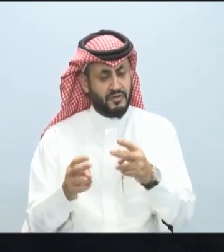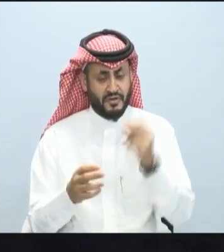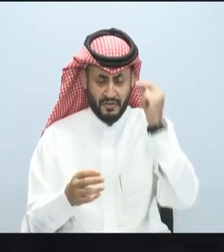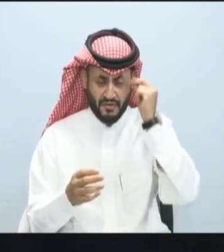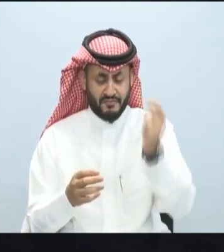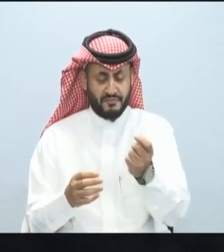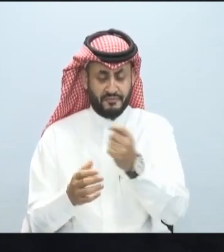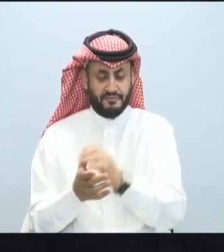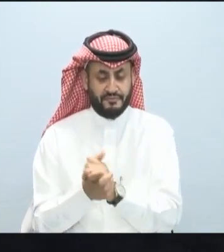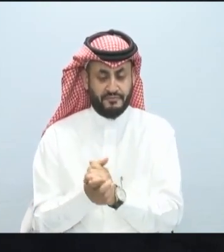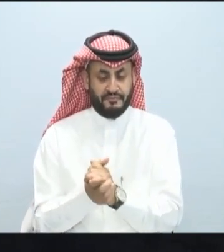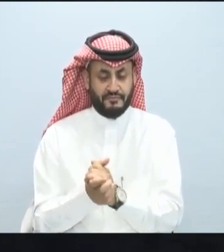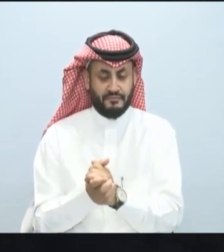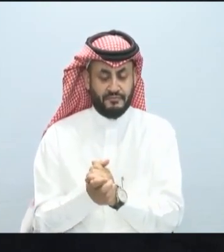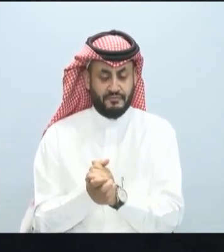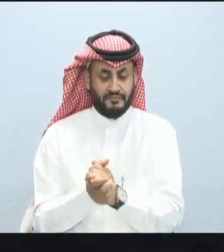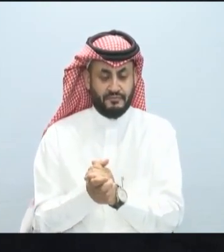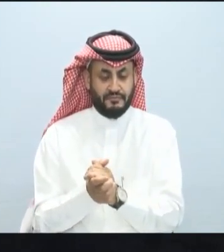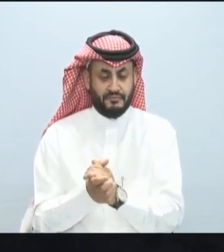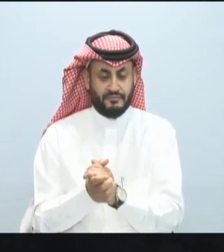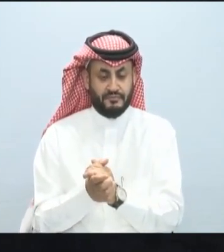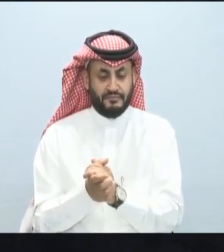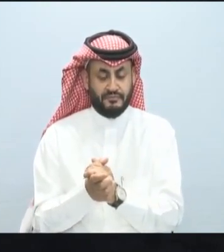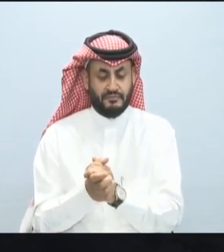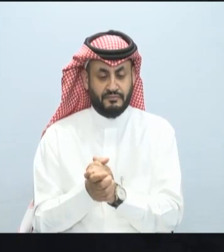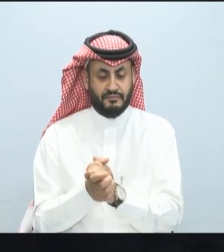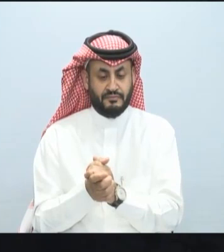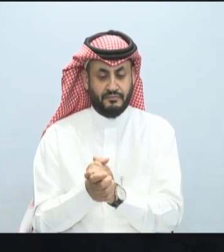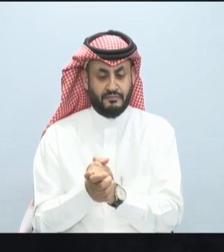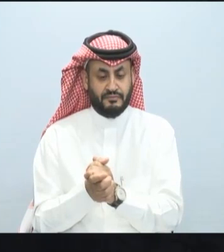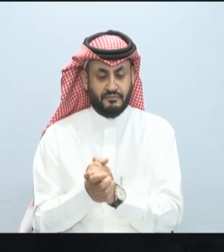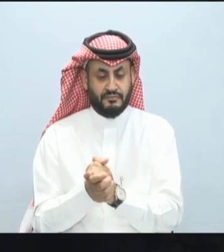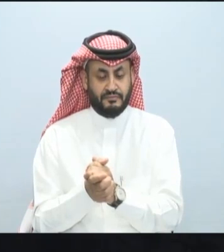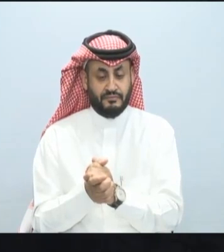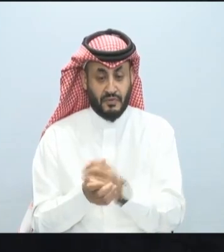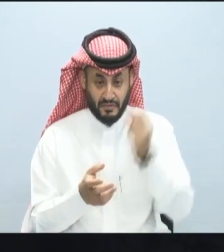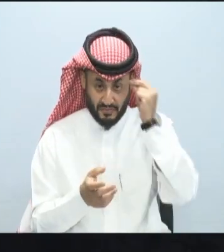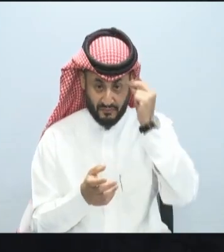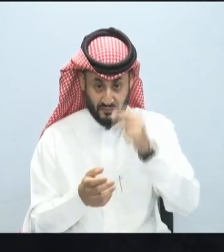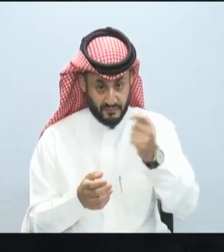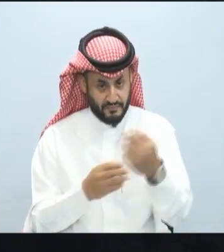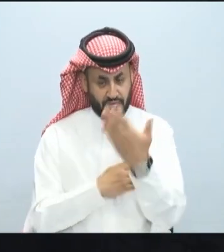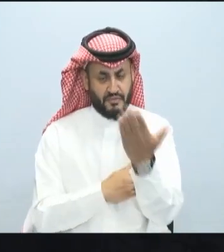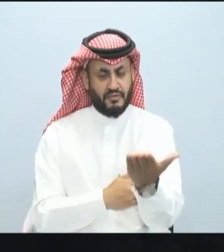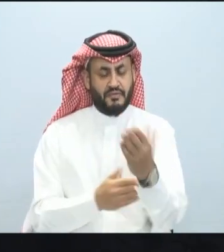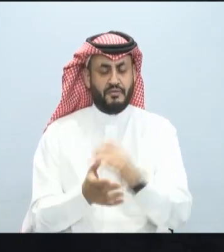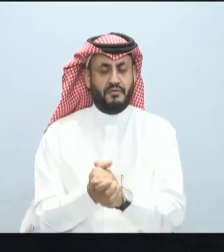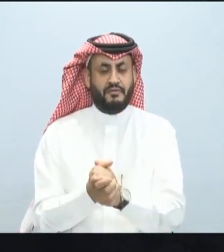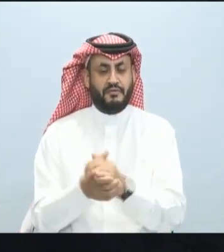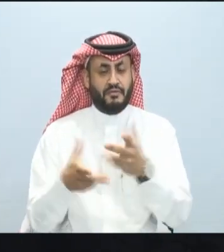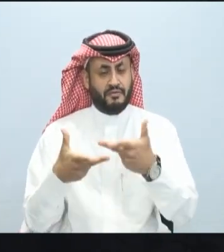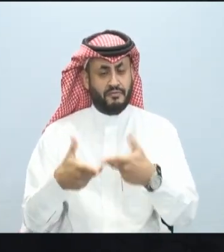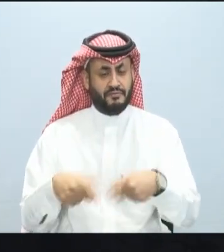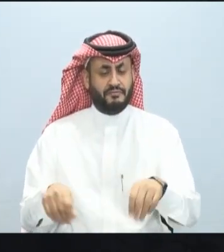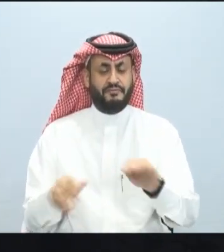you start your writing your essay. So I am very sure that you are going to present excellent essays